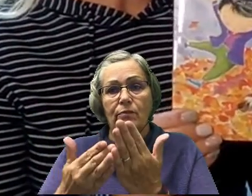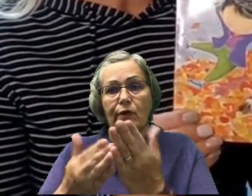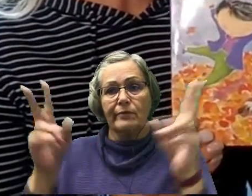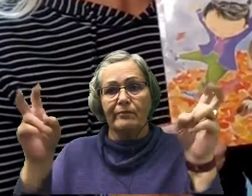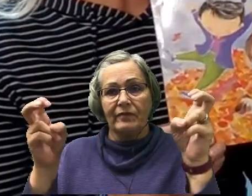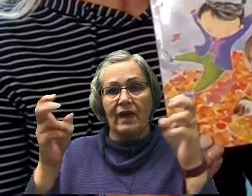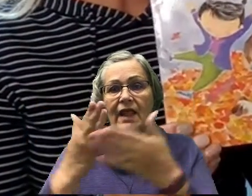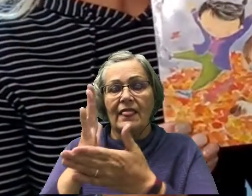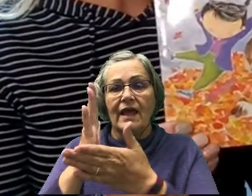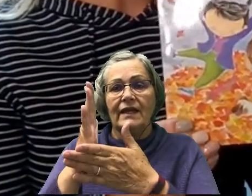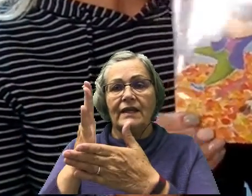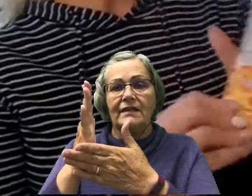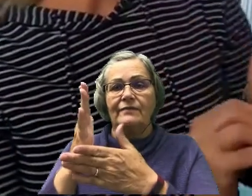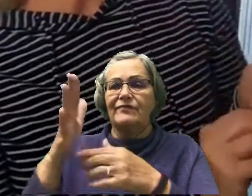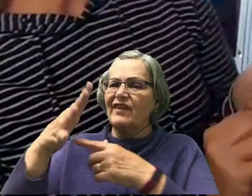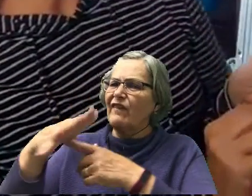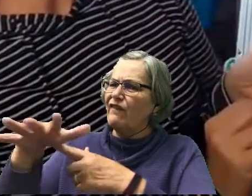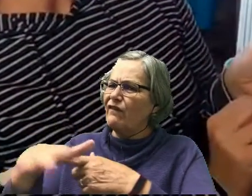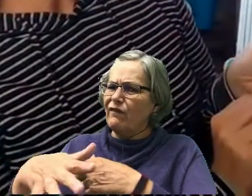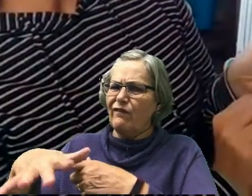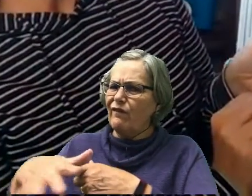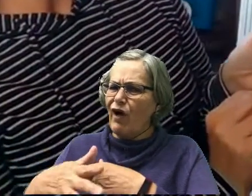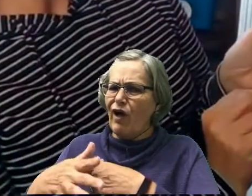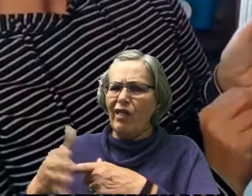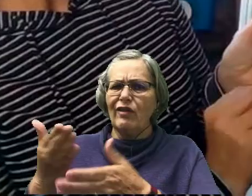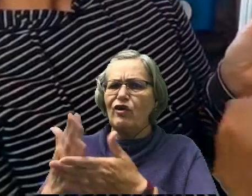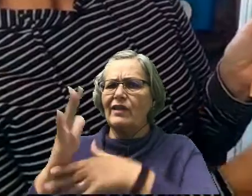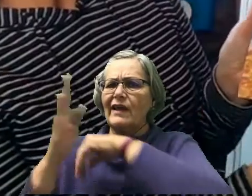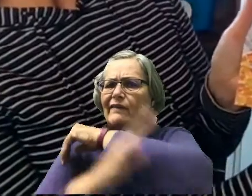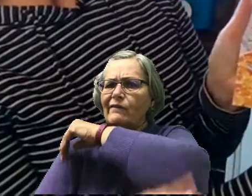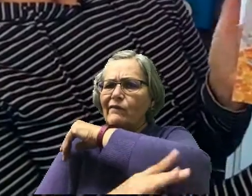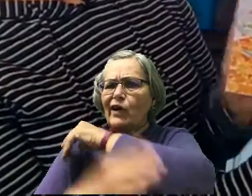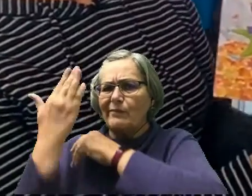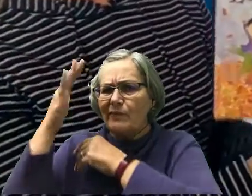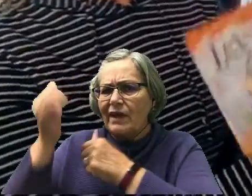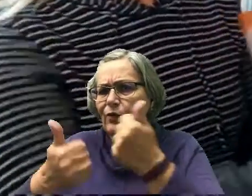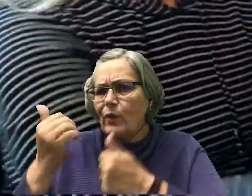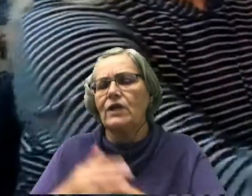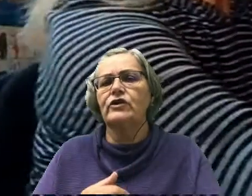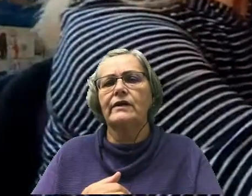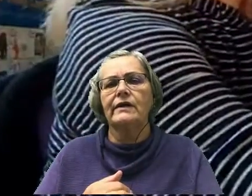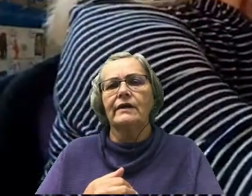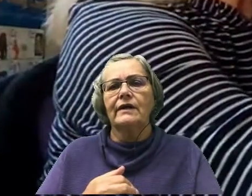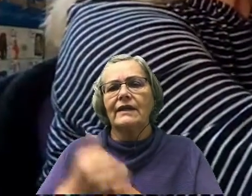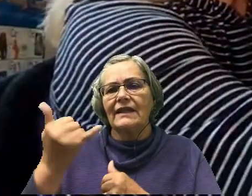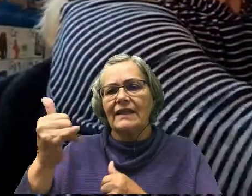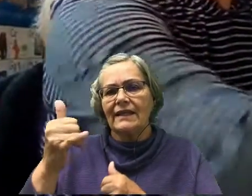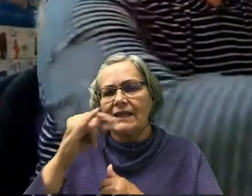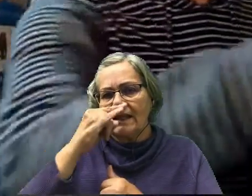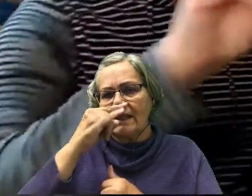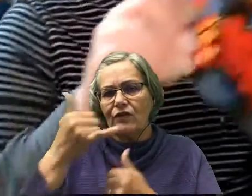It Fall, and you can see the kiddos playing in the leaves, okay? And then this